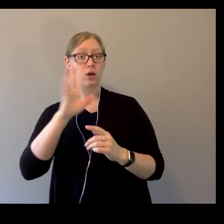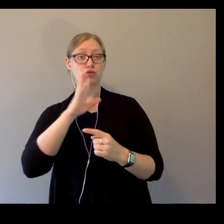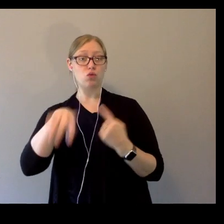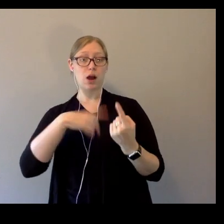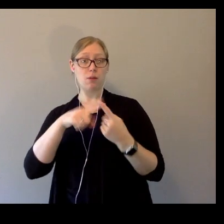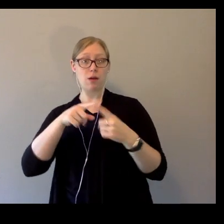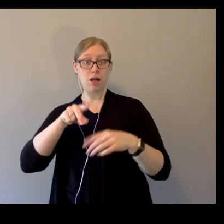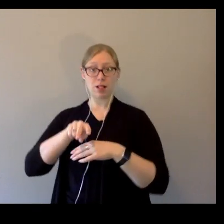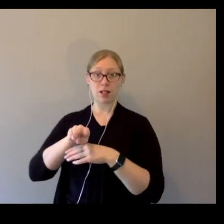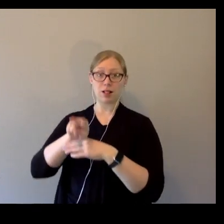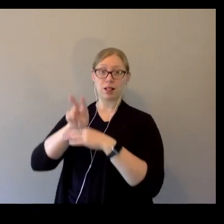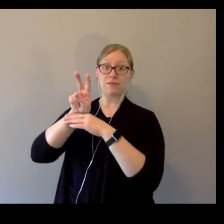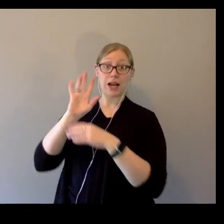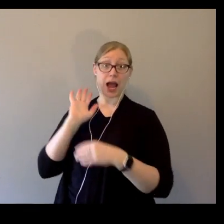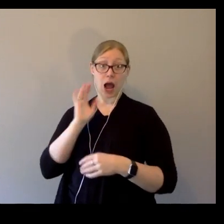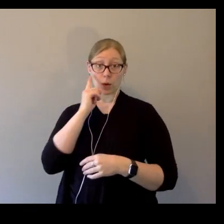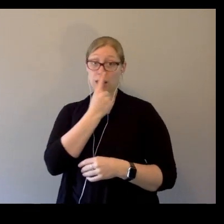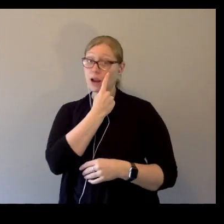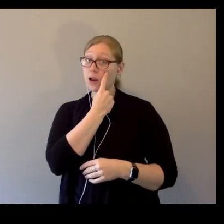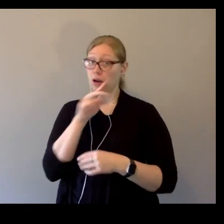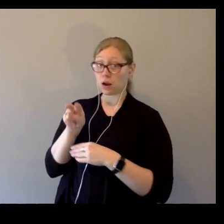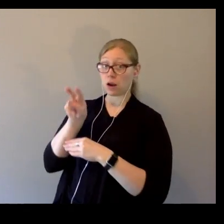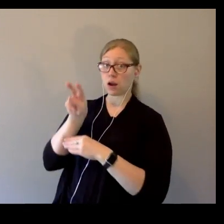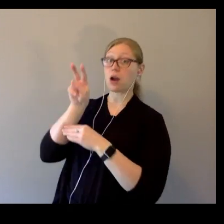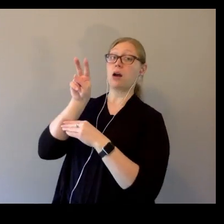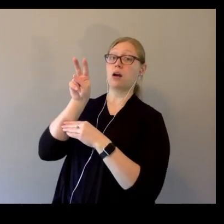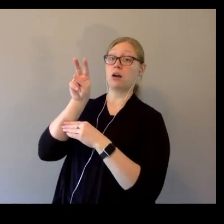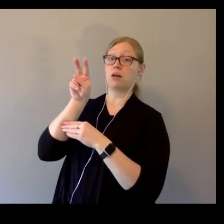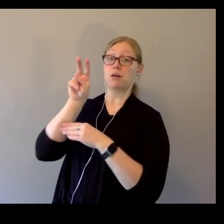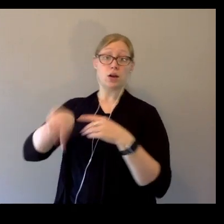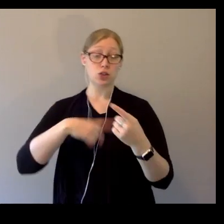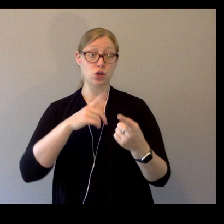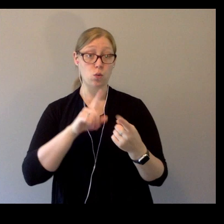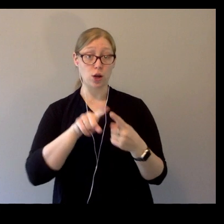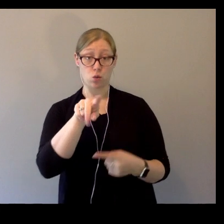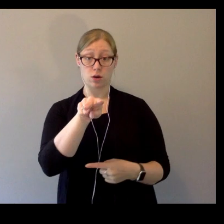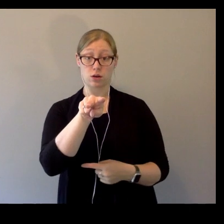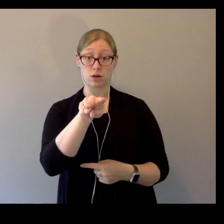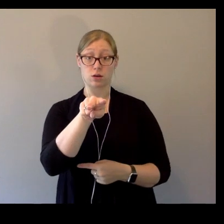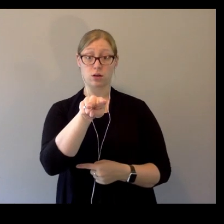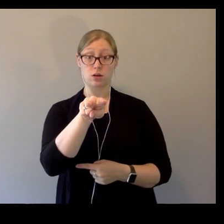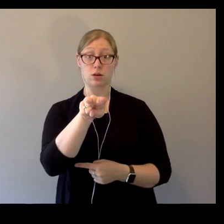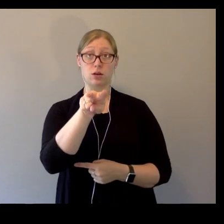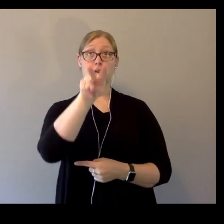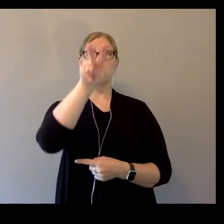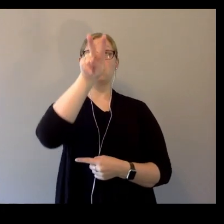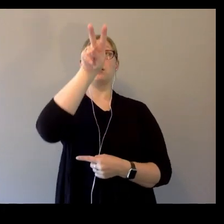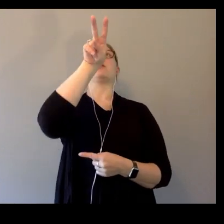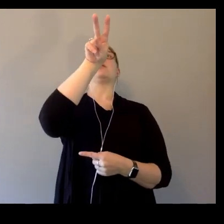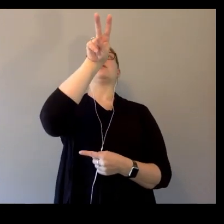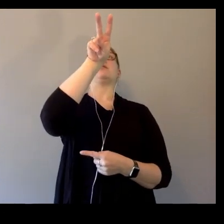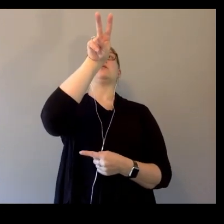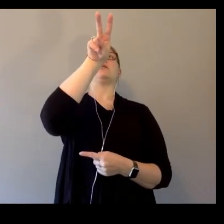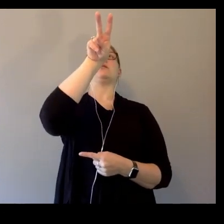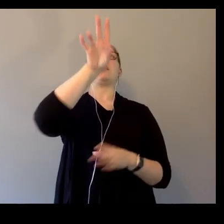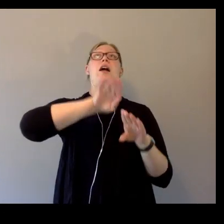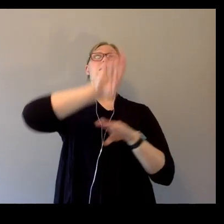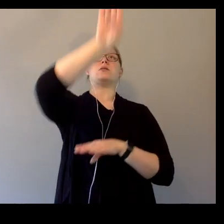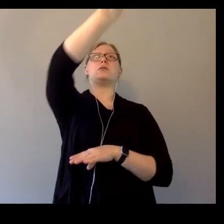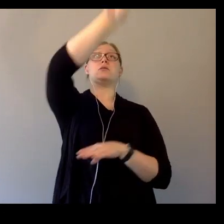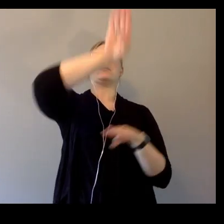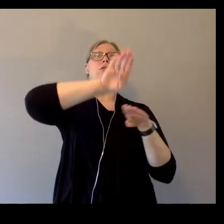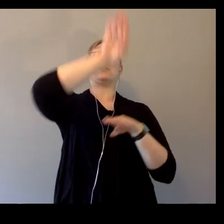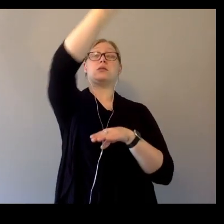an angle of elevation. So when you're looking straight ahead and then you look up, That is what I want you to think of as an angle